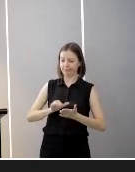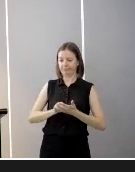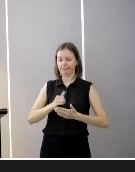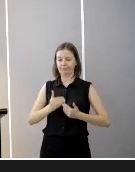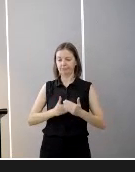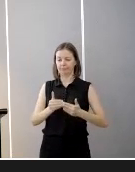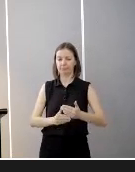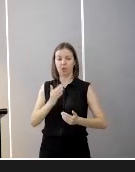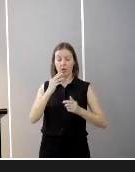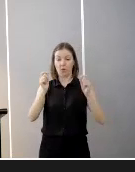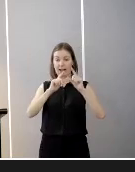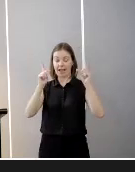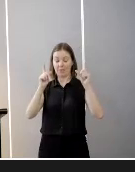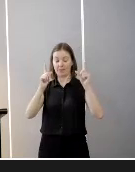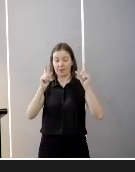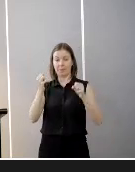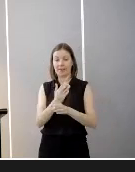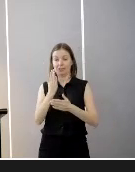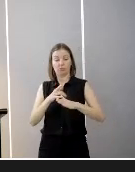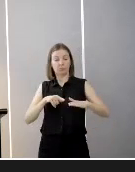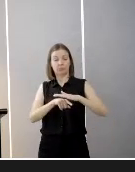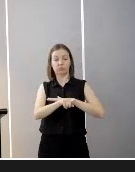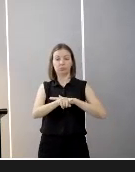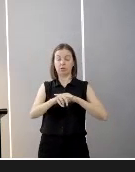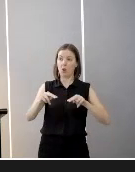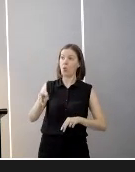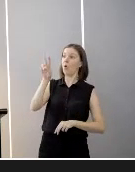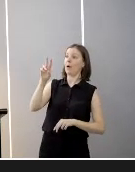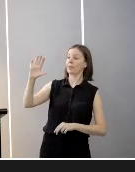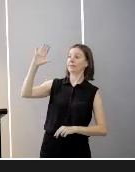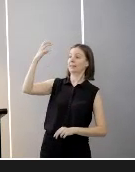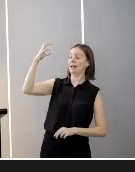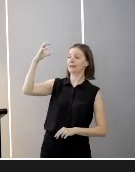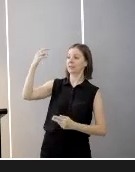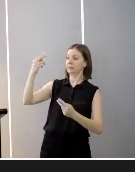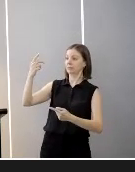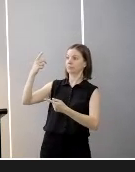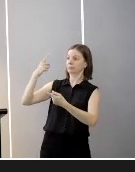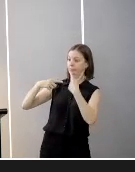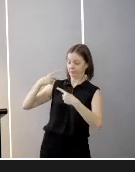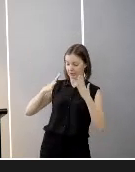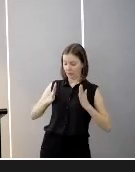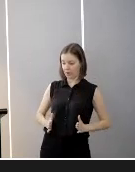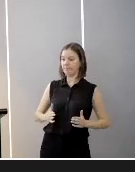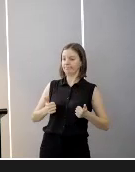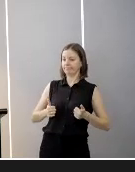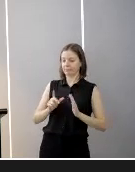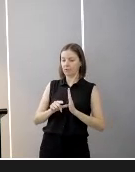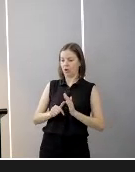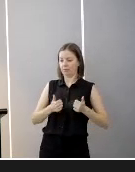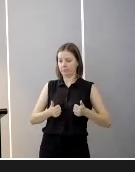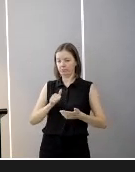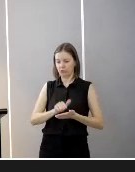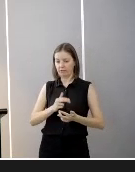up, get out of bed, look at some sun for a bit, and that tells your body clock really regularly what time that is. So